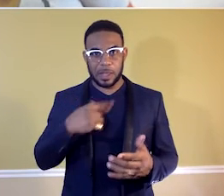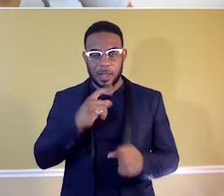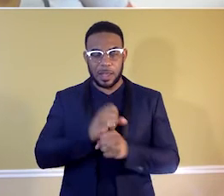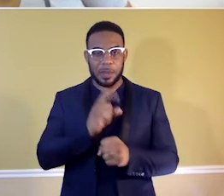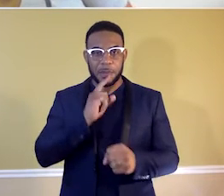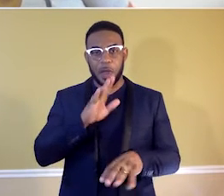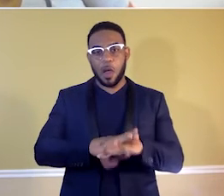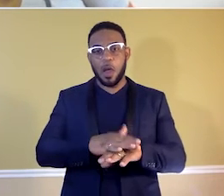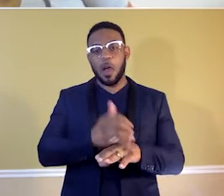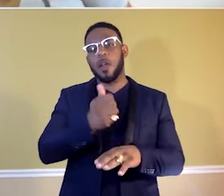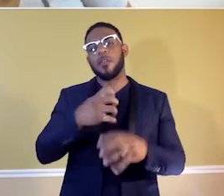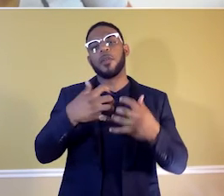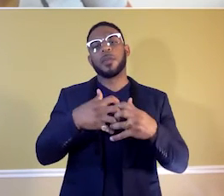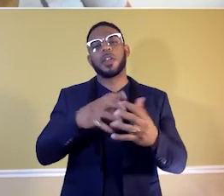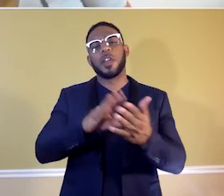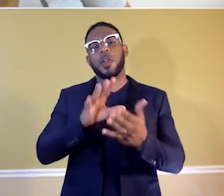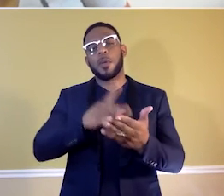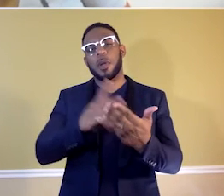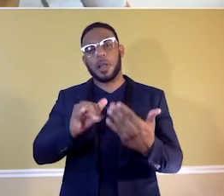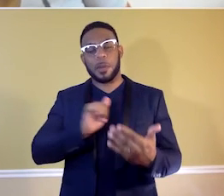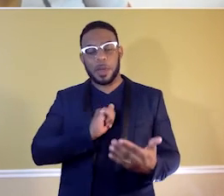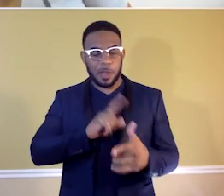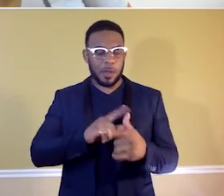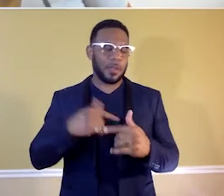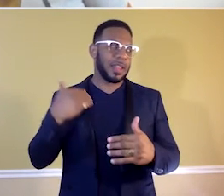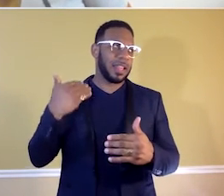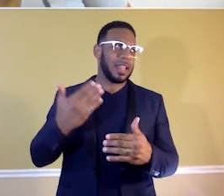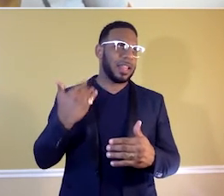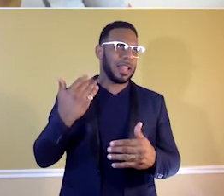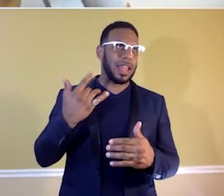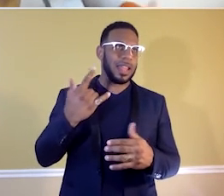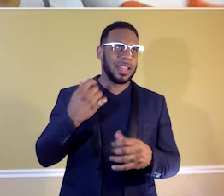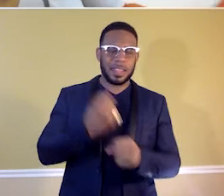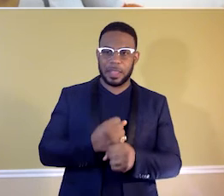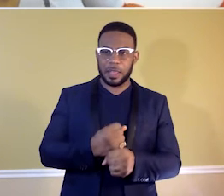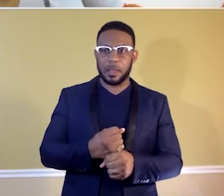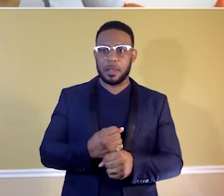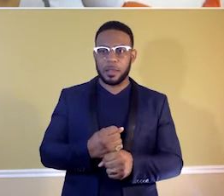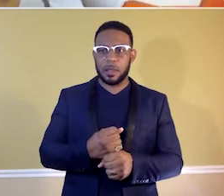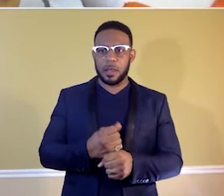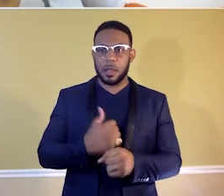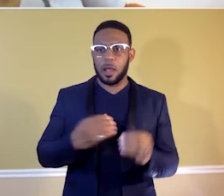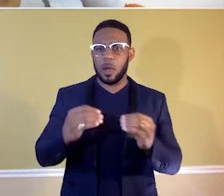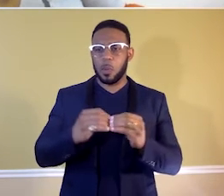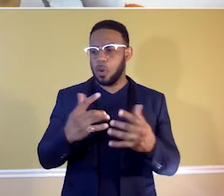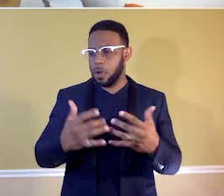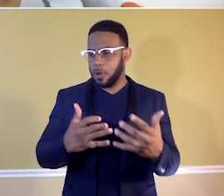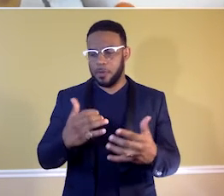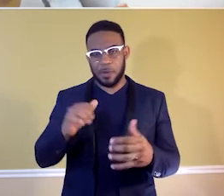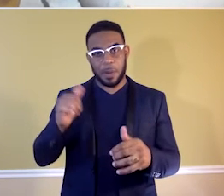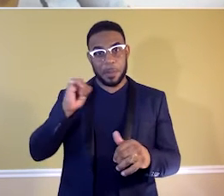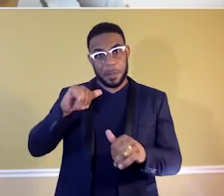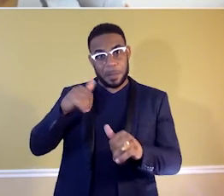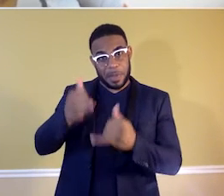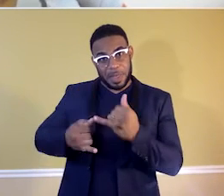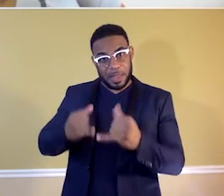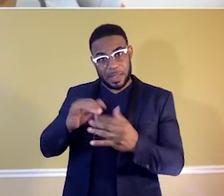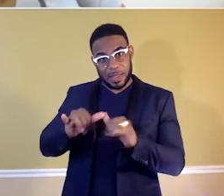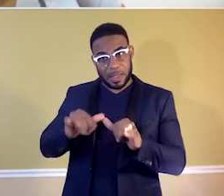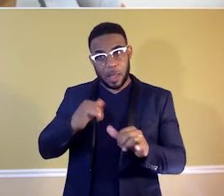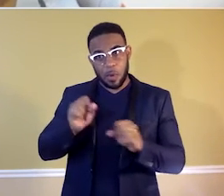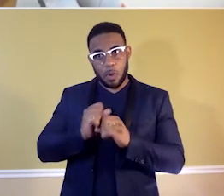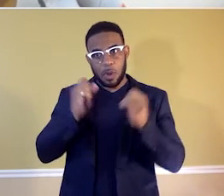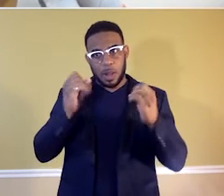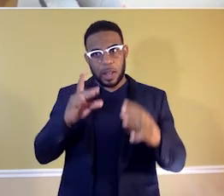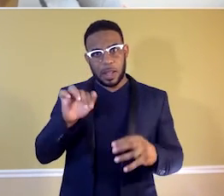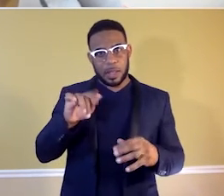been on a couple of machine learning projects myself over the last year. And I'm more of a back-end engineer, but I work with a ton